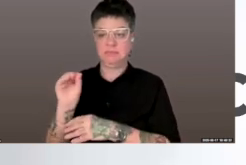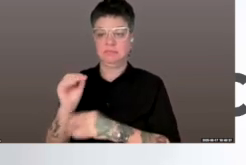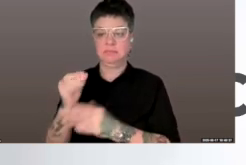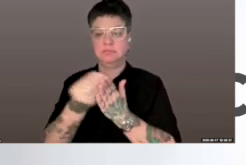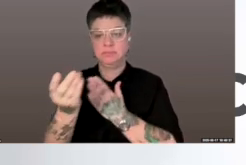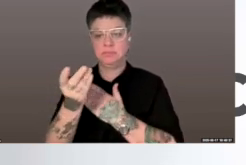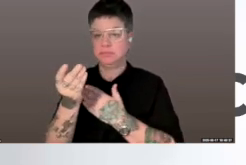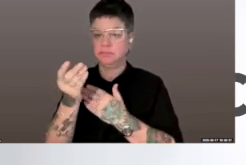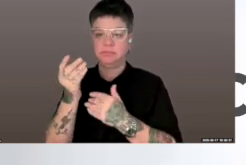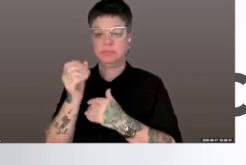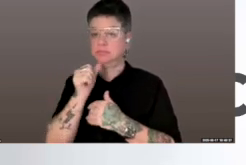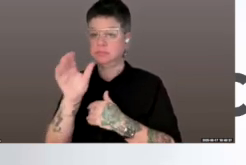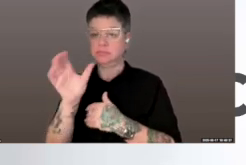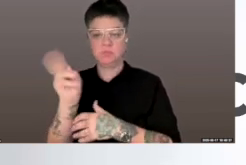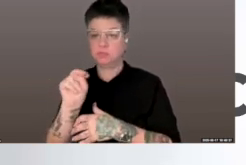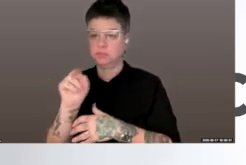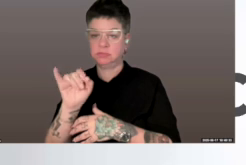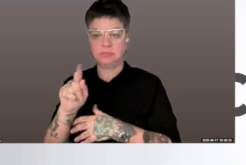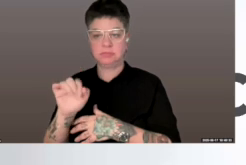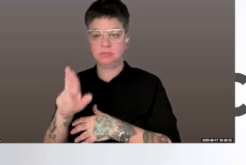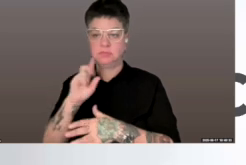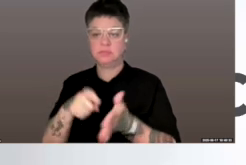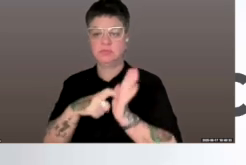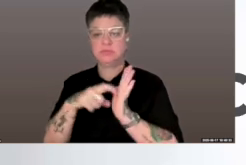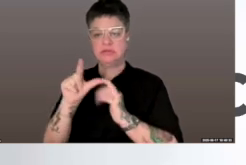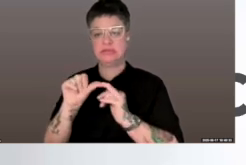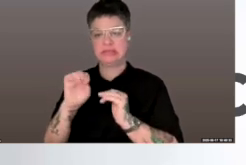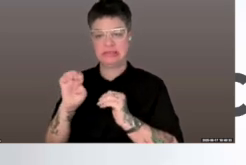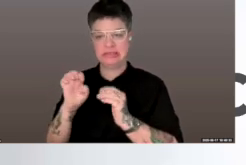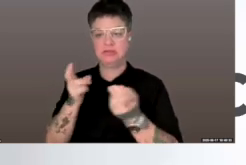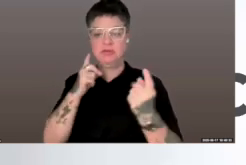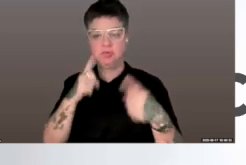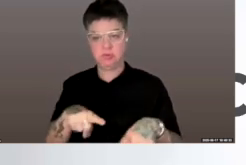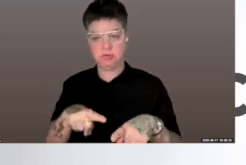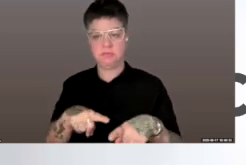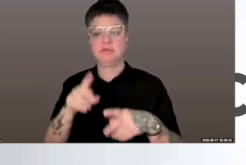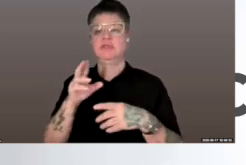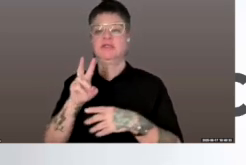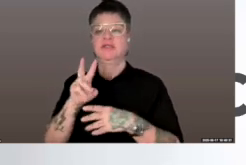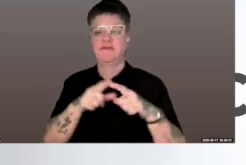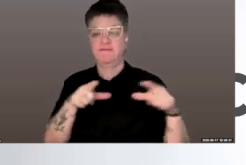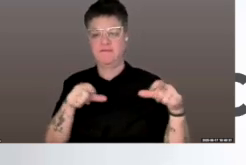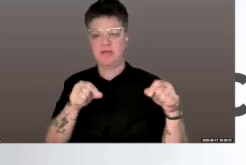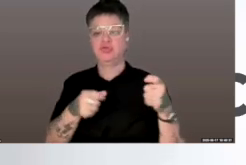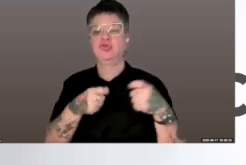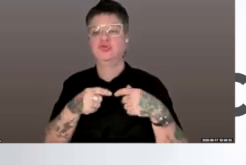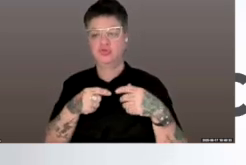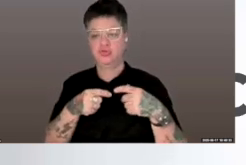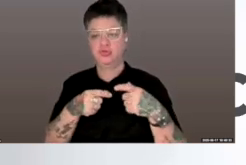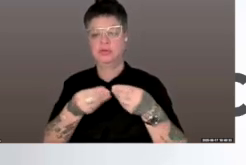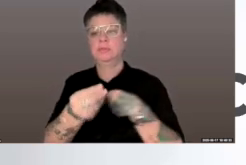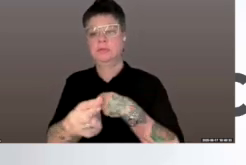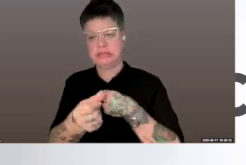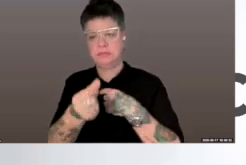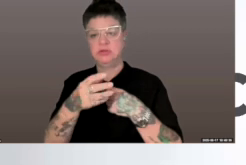making changes for rental and leasing companies, such as a purchaser cannot be their own dealer. We're going to require a